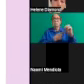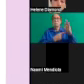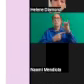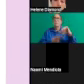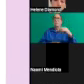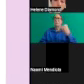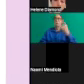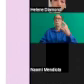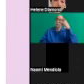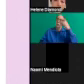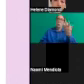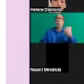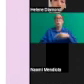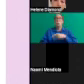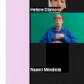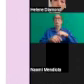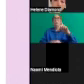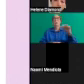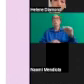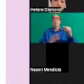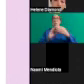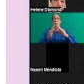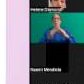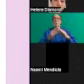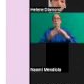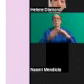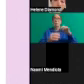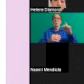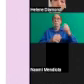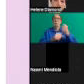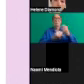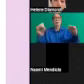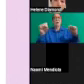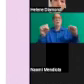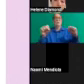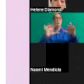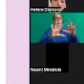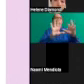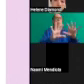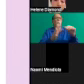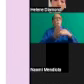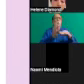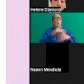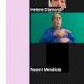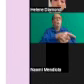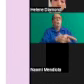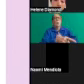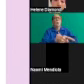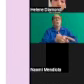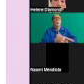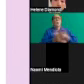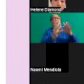thinks that we in the disabled community we need saving or rescuing. Oh, hey, oh, poor thing. Can